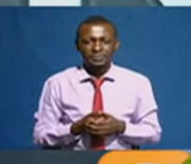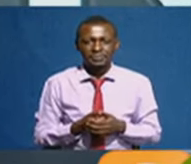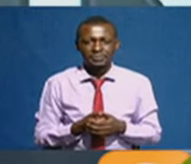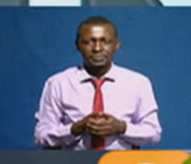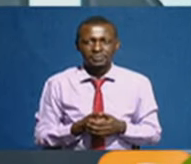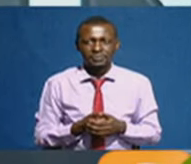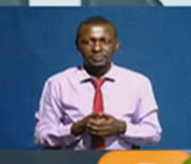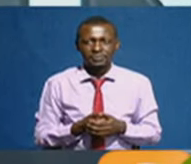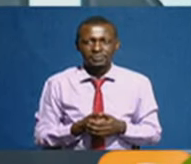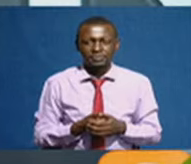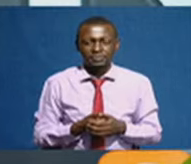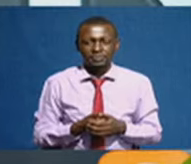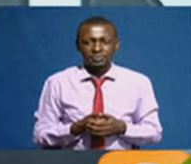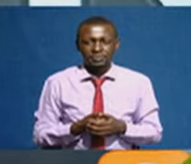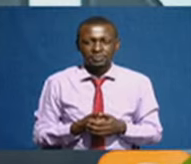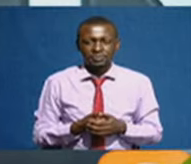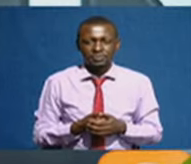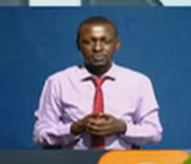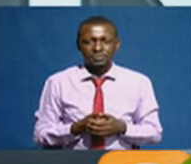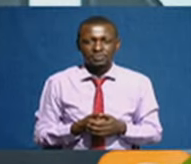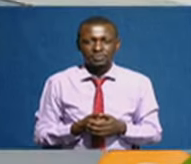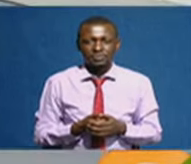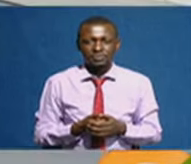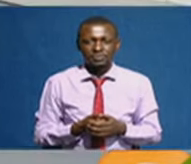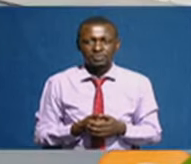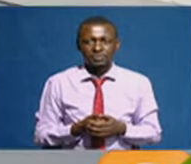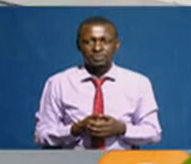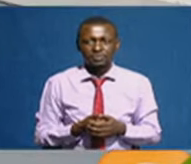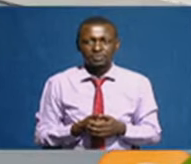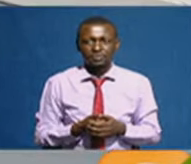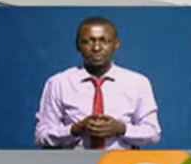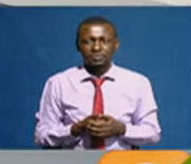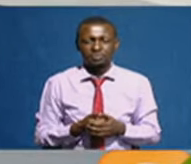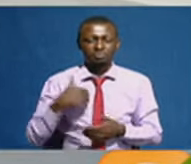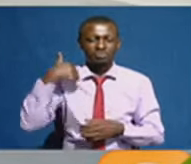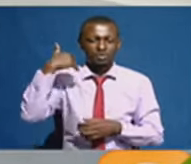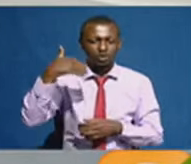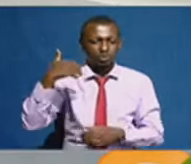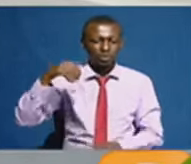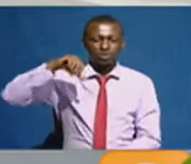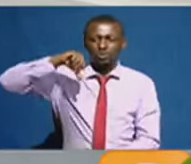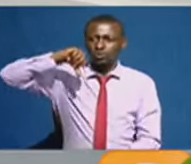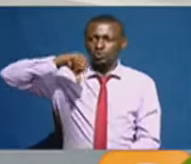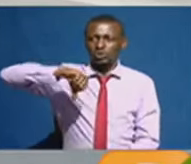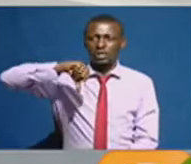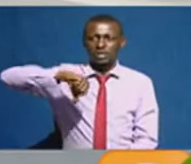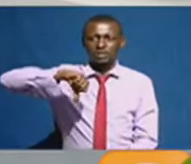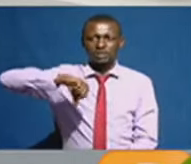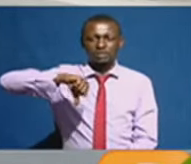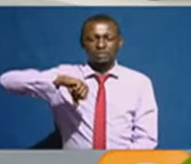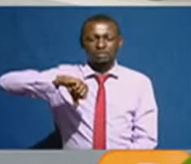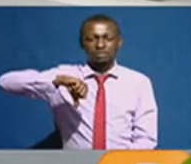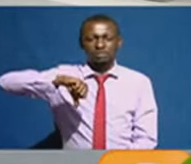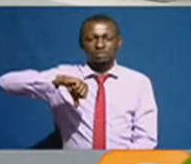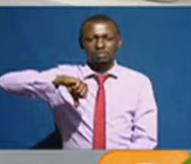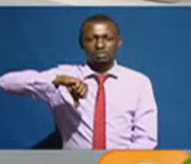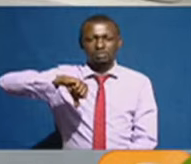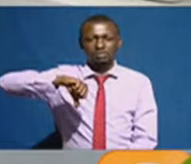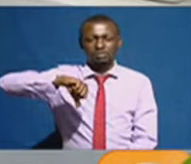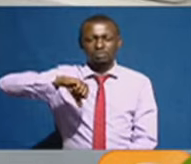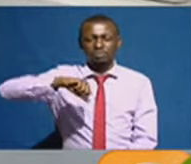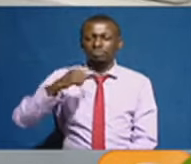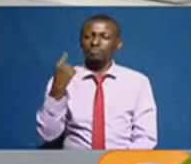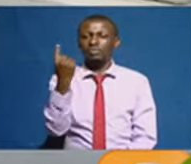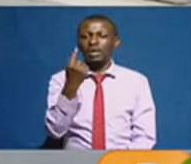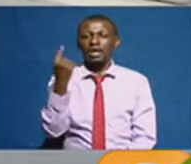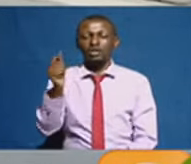Sam. Right. And you see, it gets worse every day because... Yeah. For sure. Actually, it's not just the doctors who are on